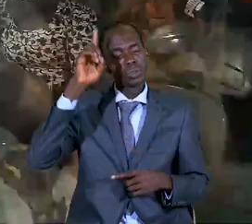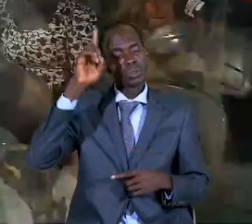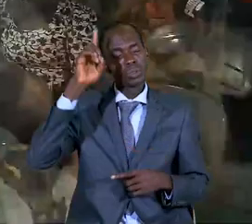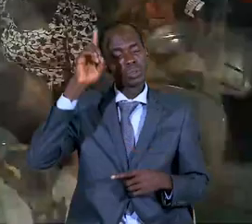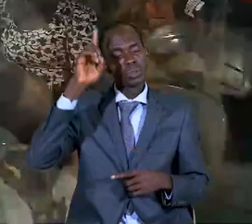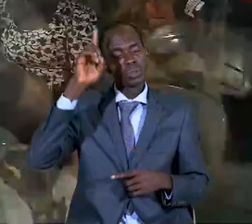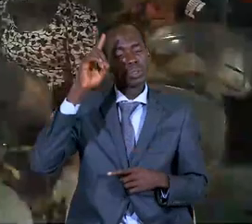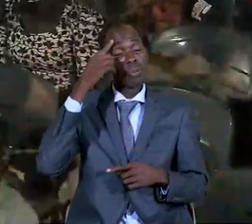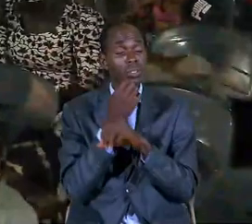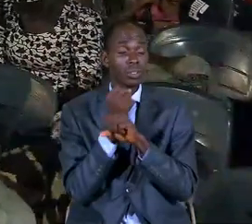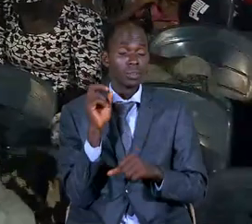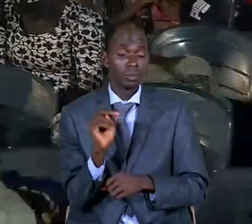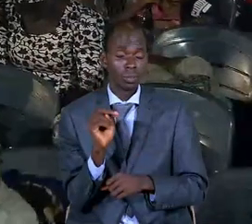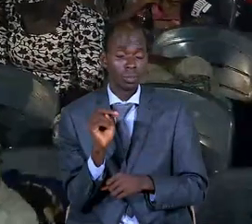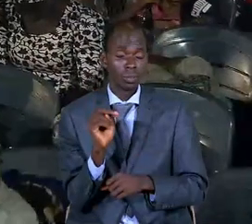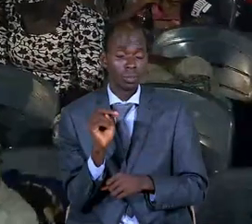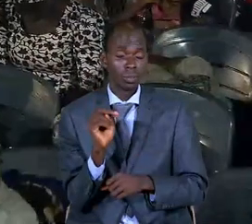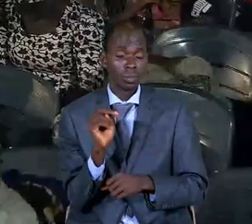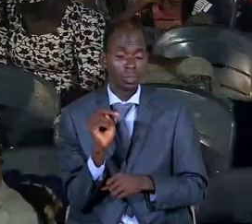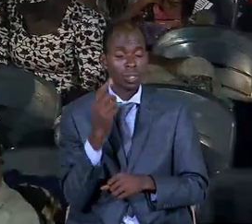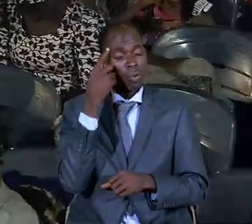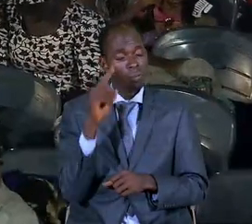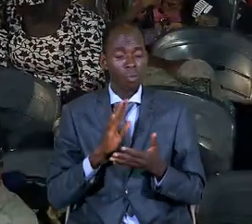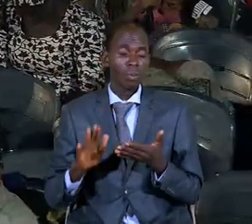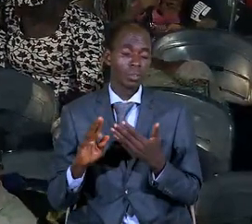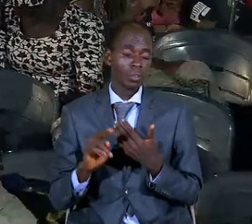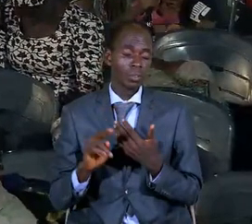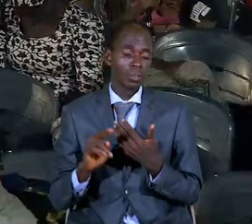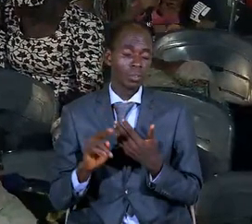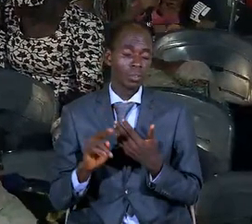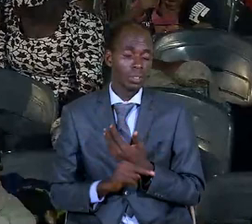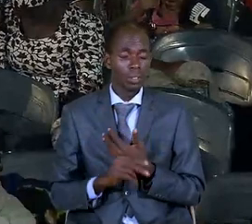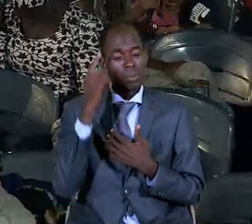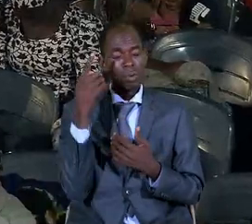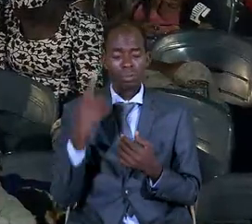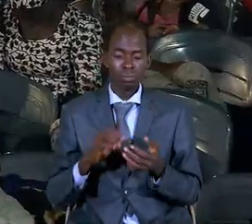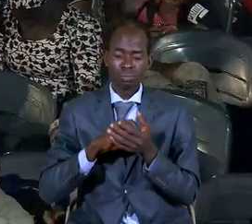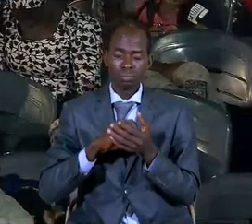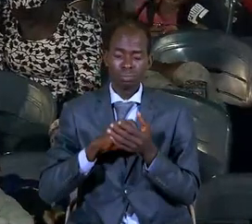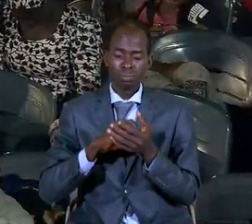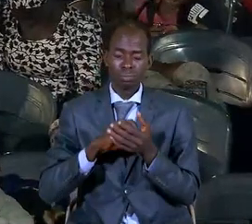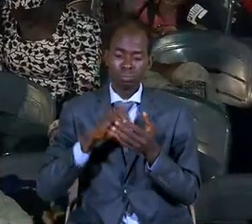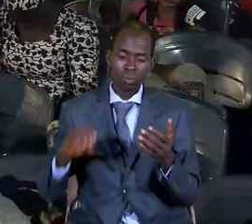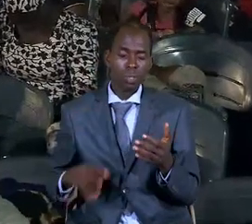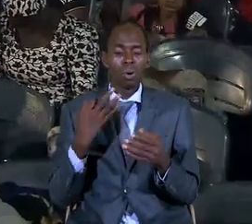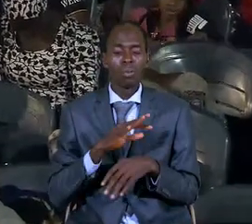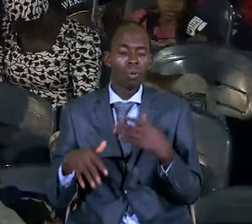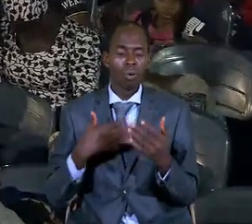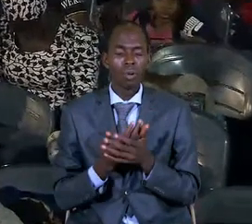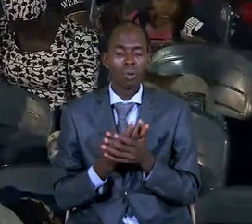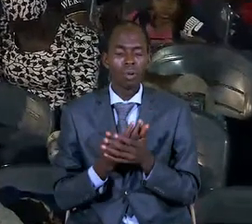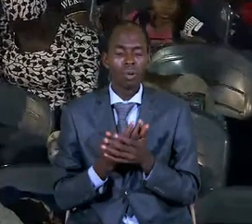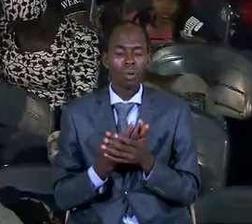for salvation, for forgiveness, for the blotting out of all the bad things they've done